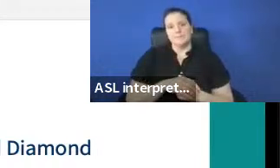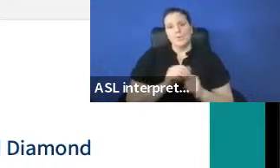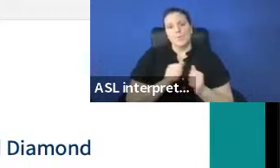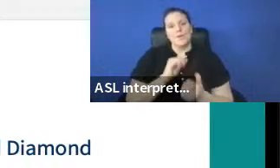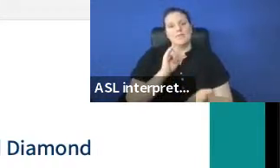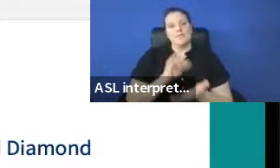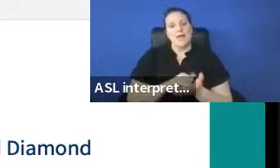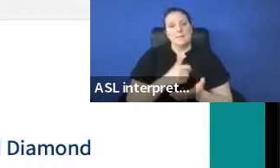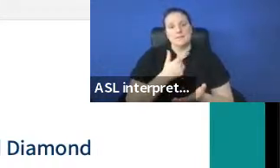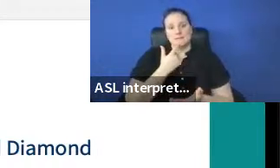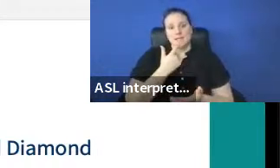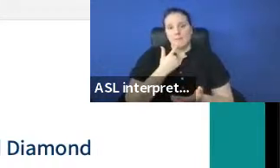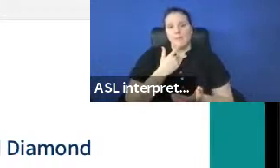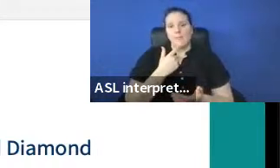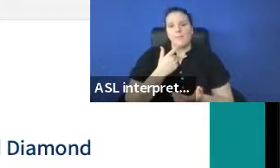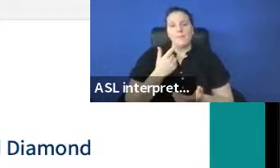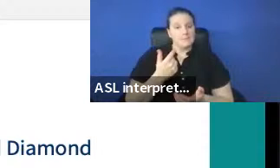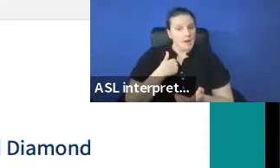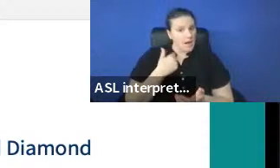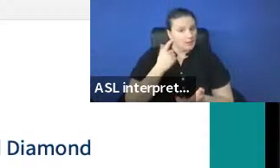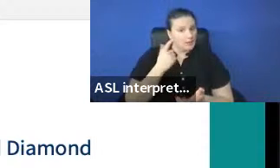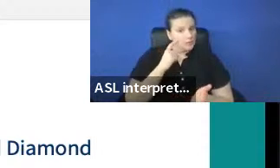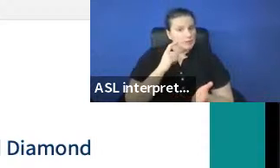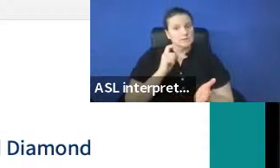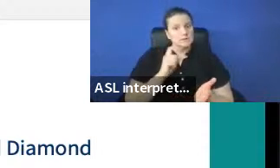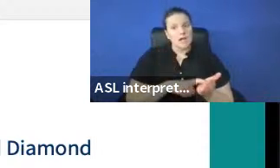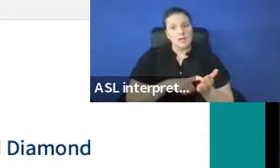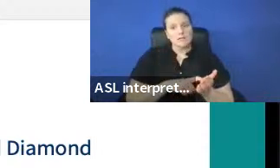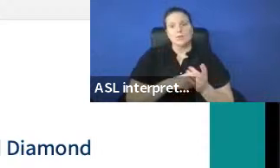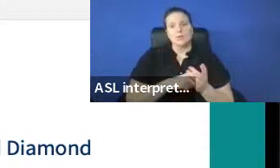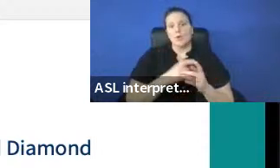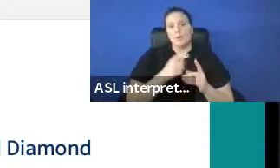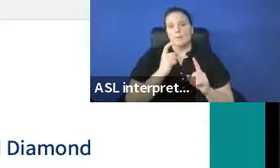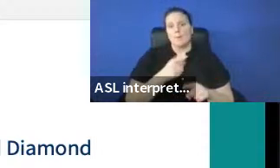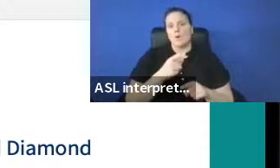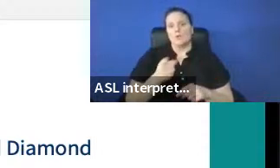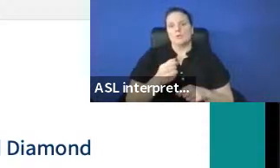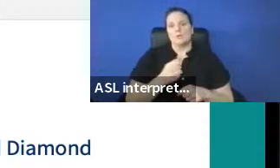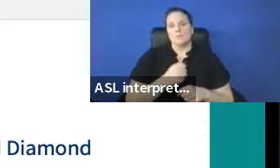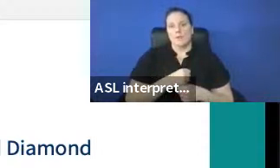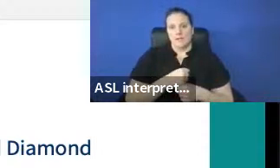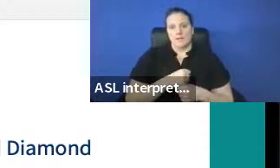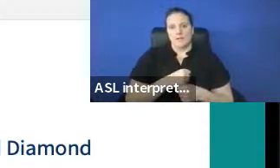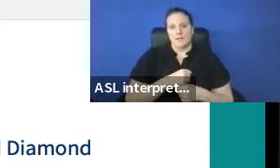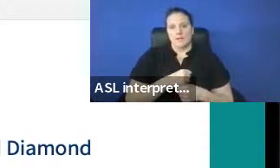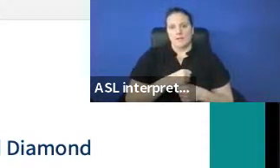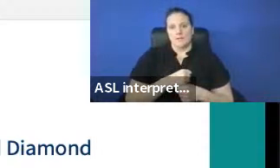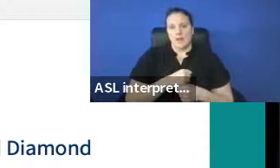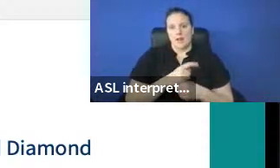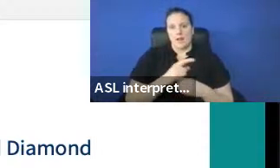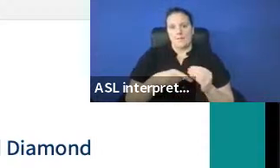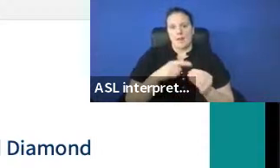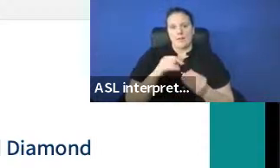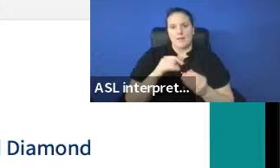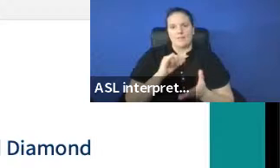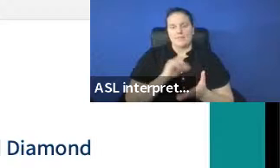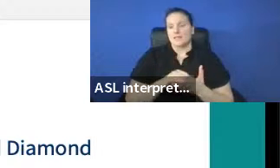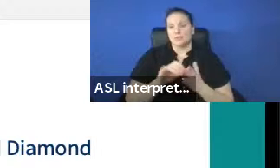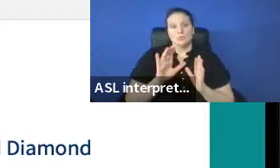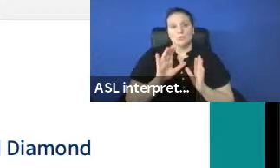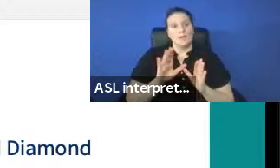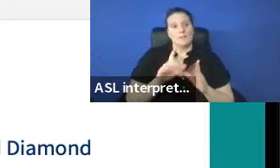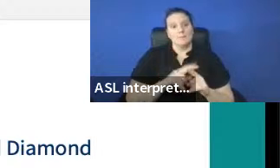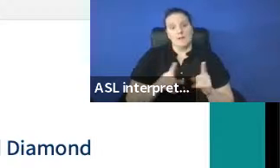said, I certainly recognize kind of the point you made about, yeah, that's great,